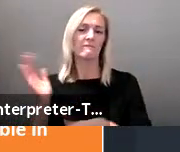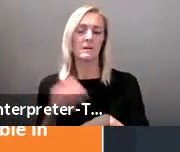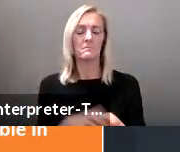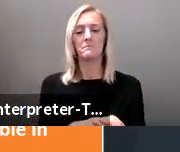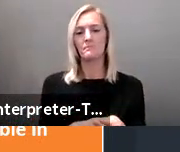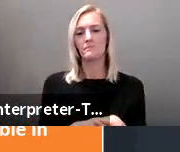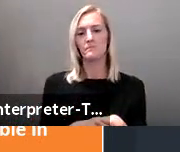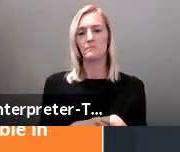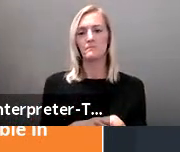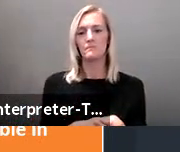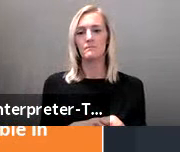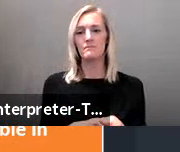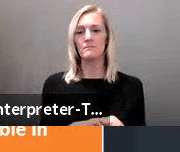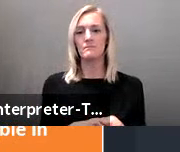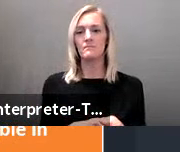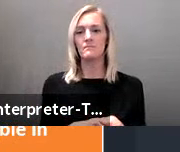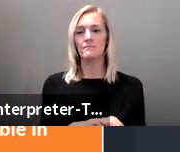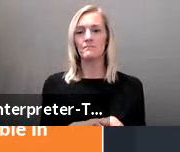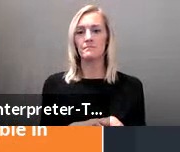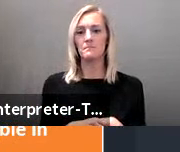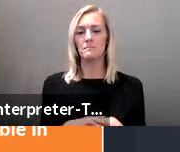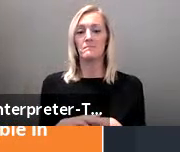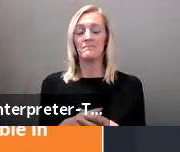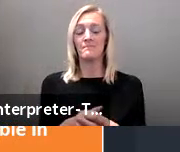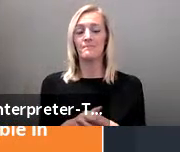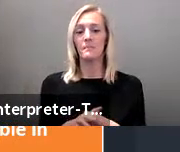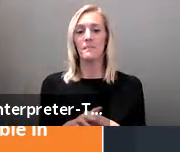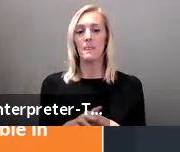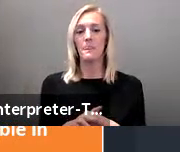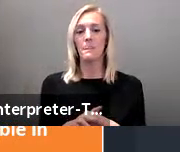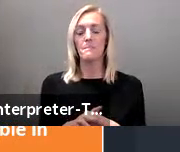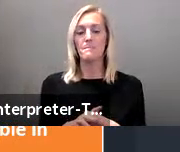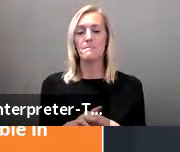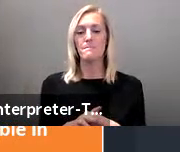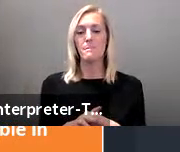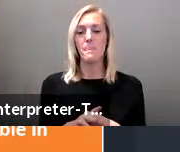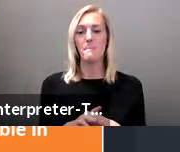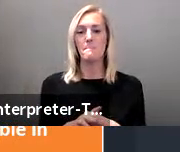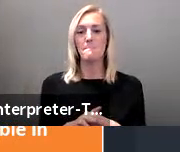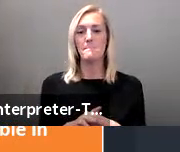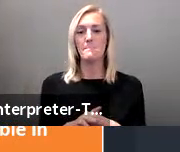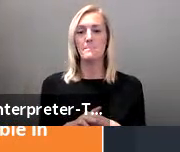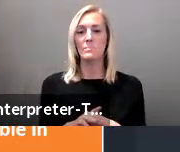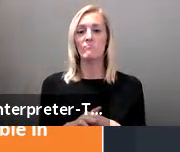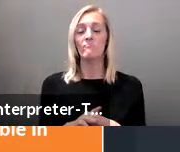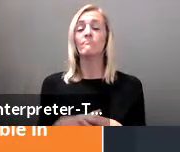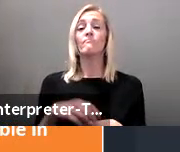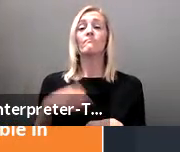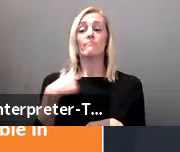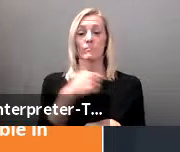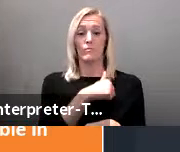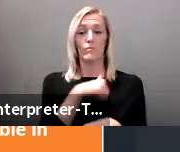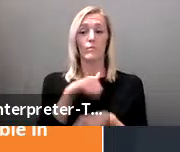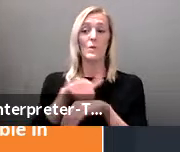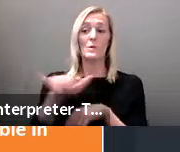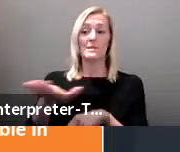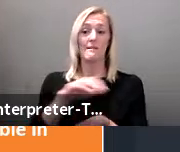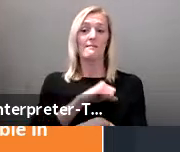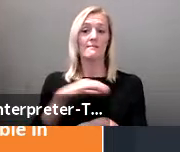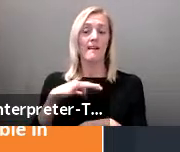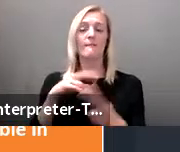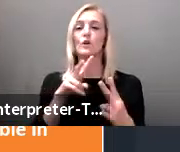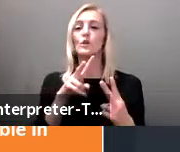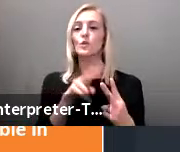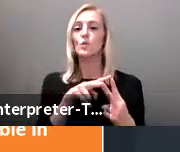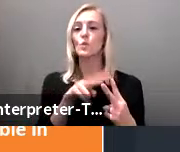day. And so we've had to, we have started, we were sending staff out in twos, trying to cover more